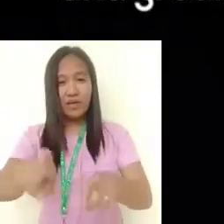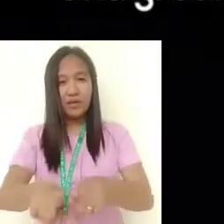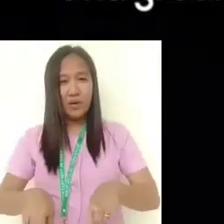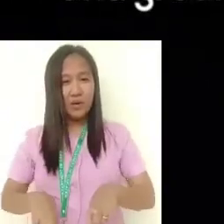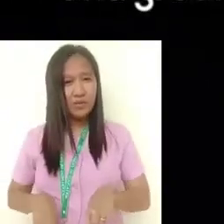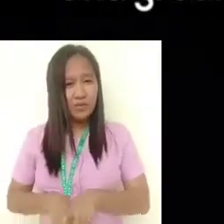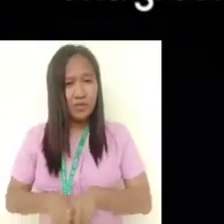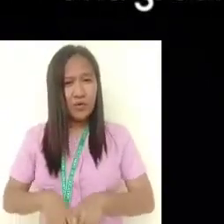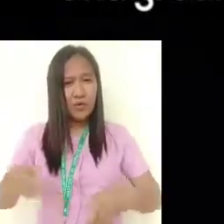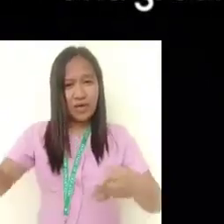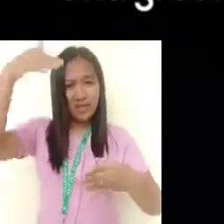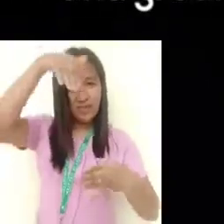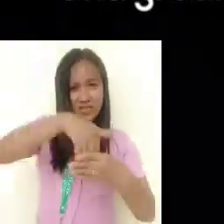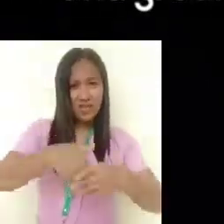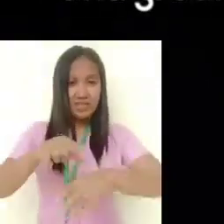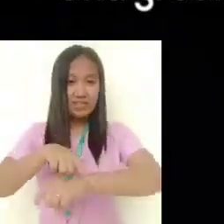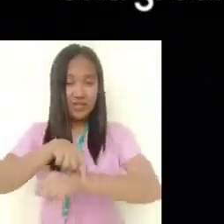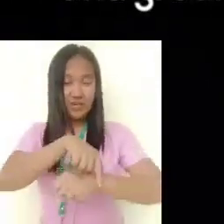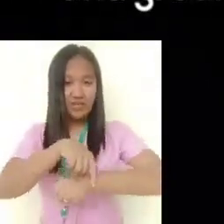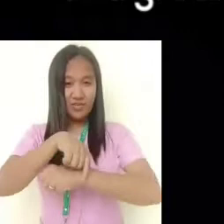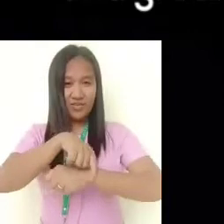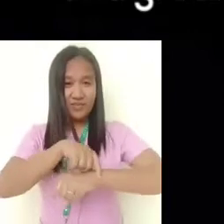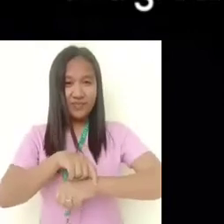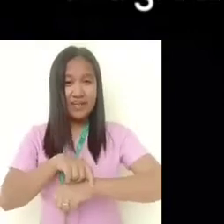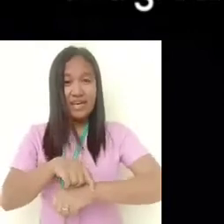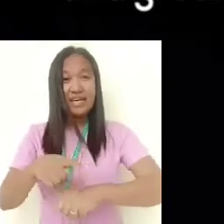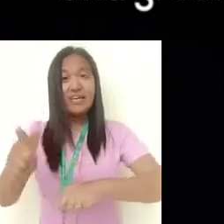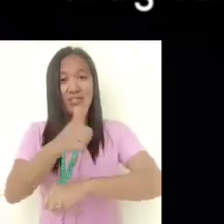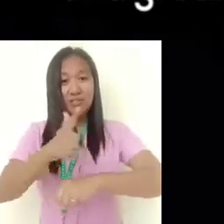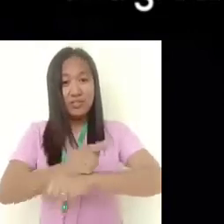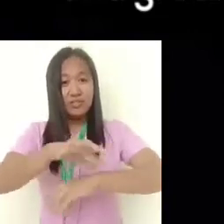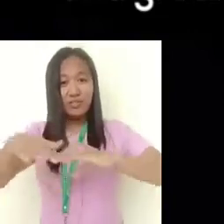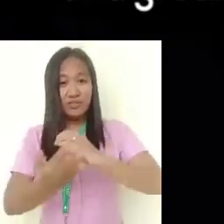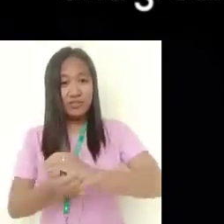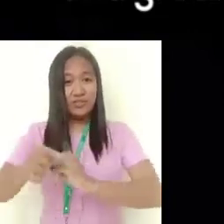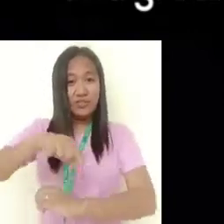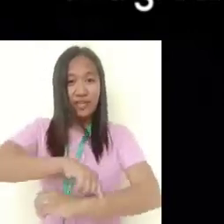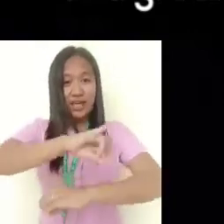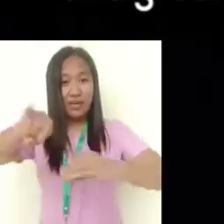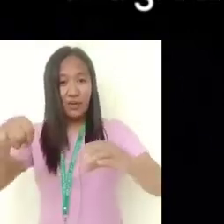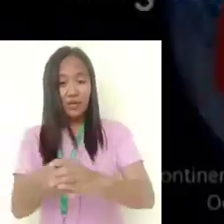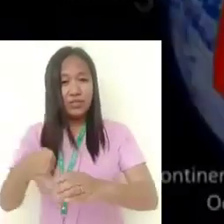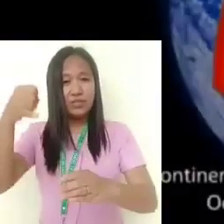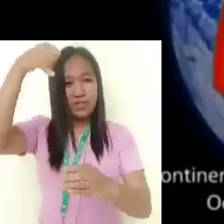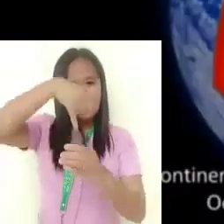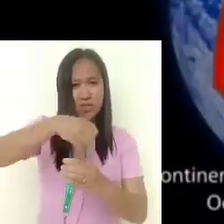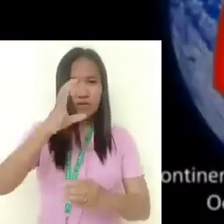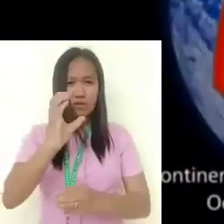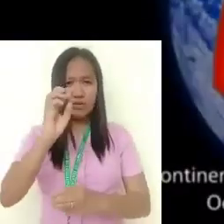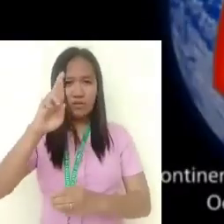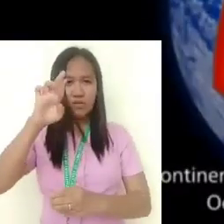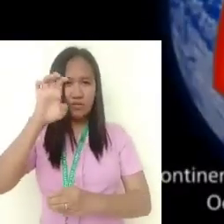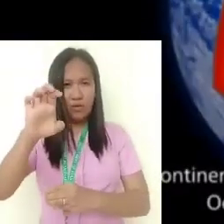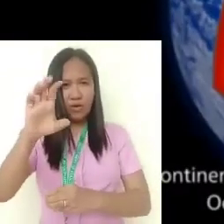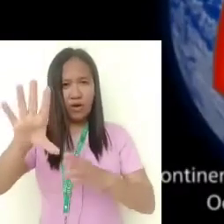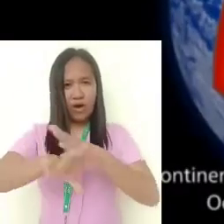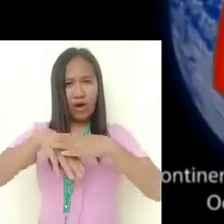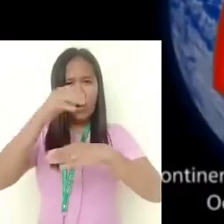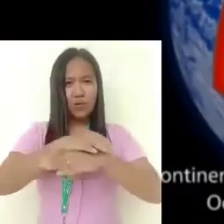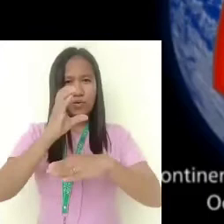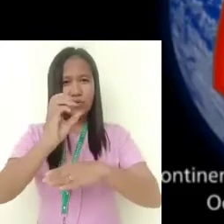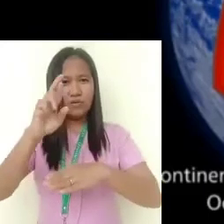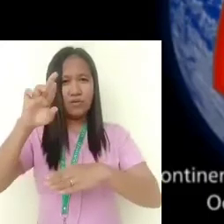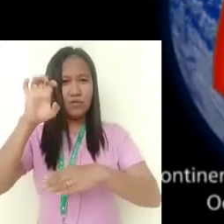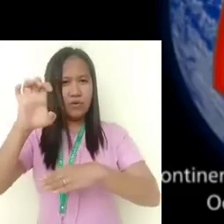found on and also inside of the Earth. Diosphere includes the inner core, outer